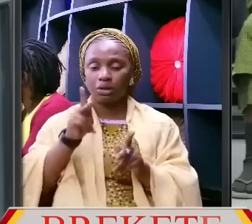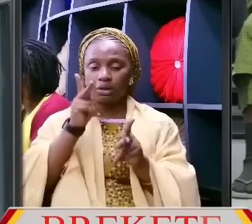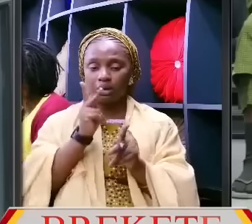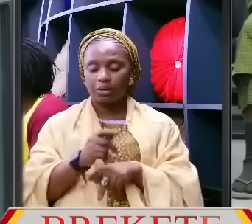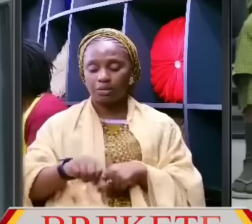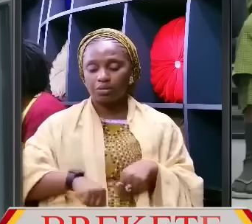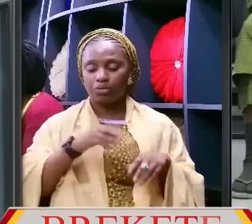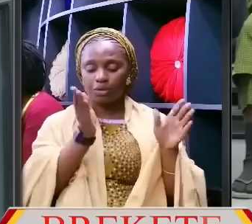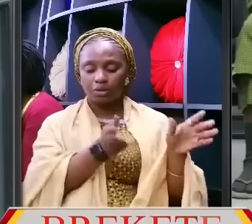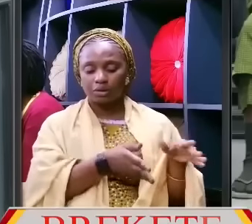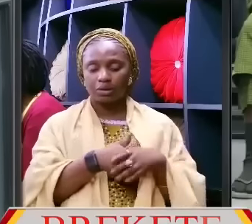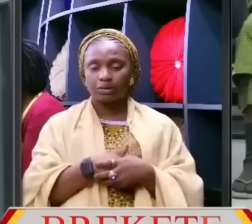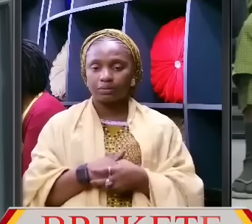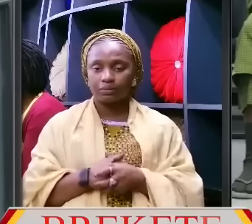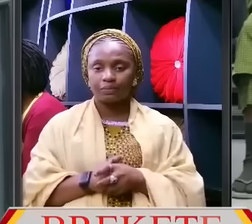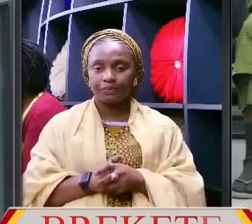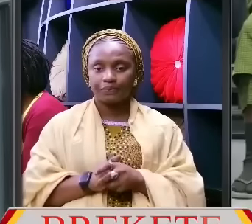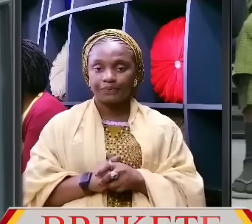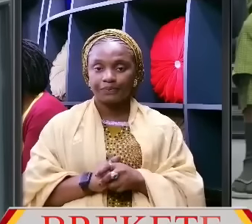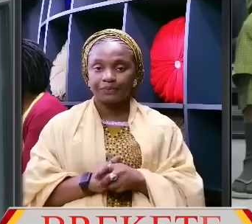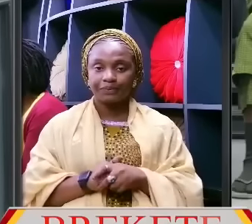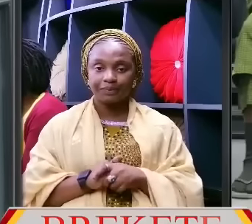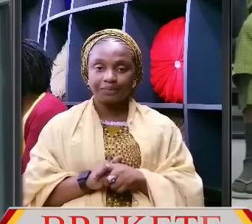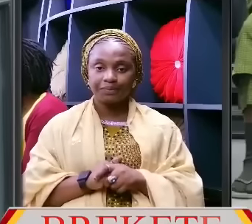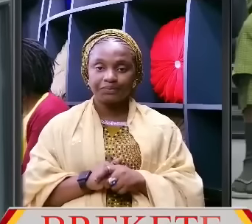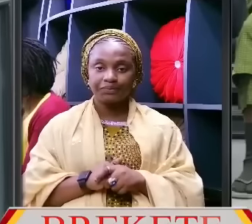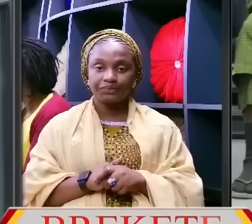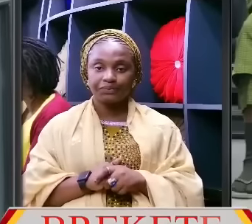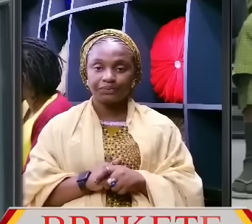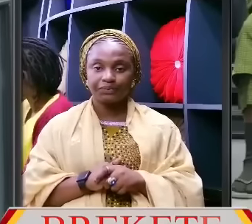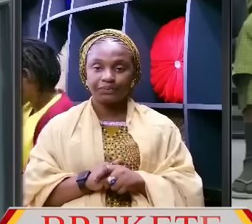You go, wait. Hold on.